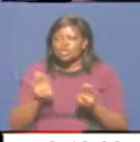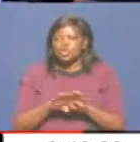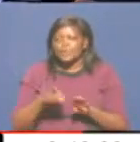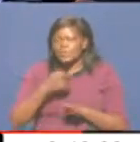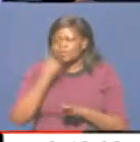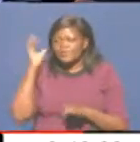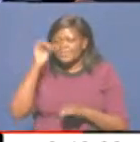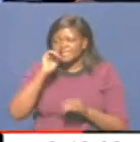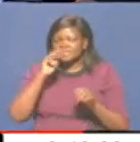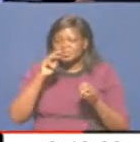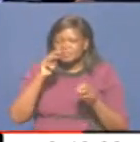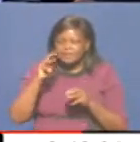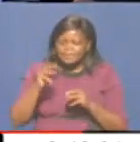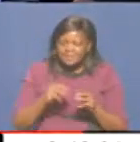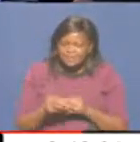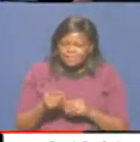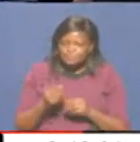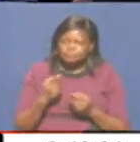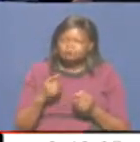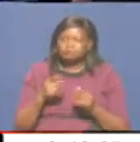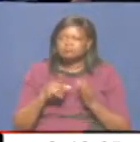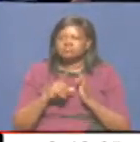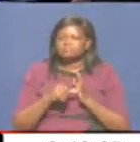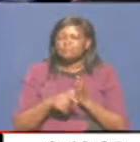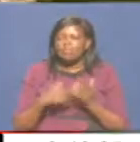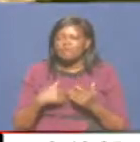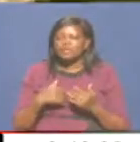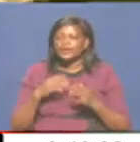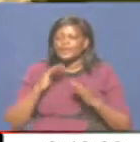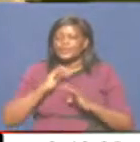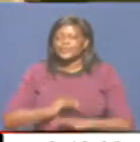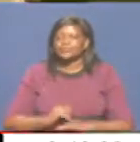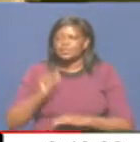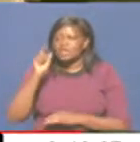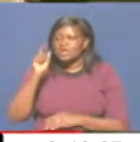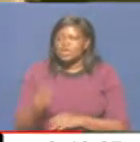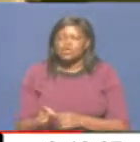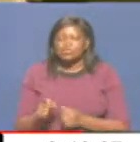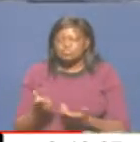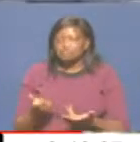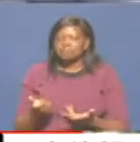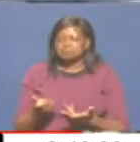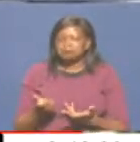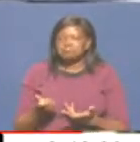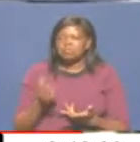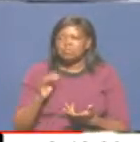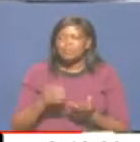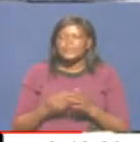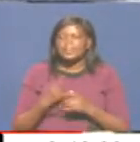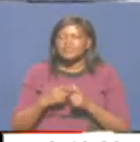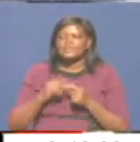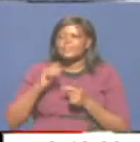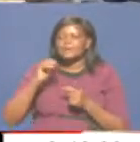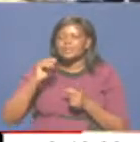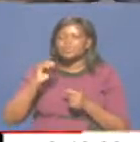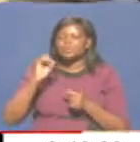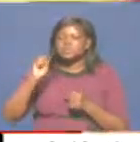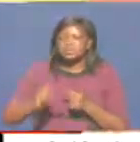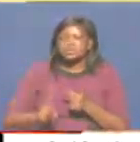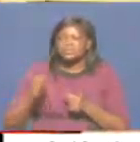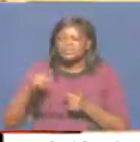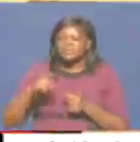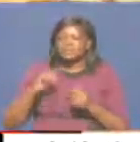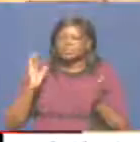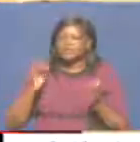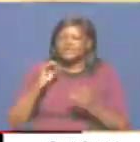mismanagement, will soon be up and running, offering relief to the region's surplus aloe output. Baringo South MP Charles Kamuren urged